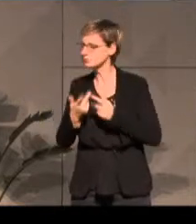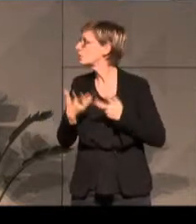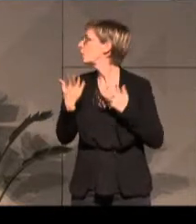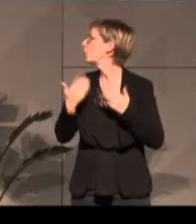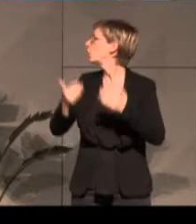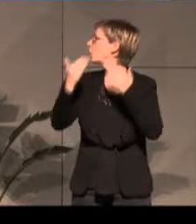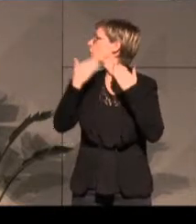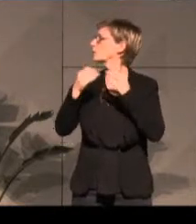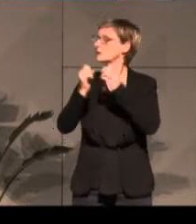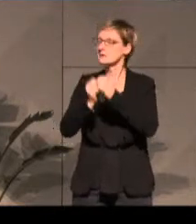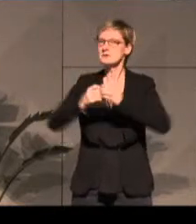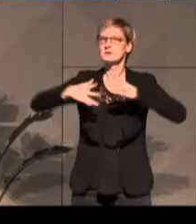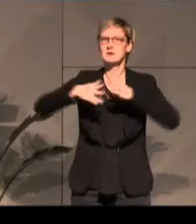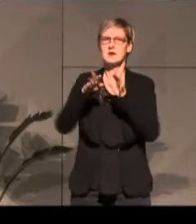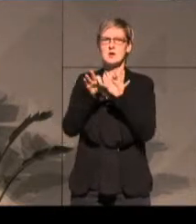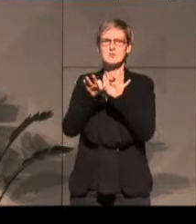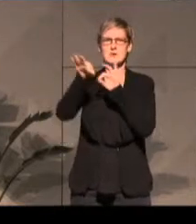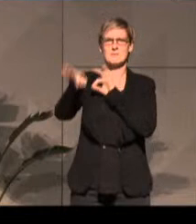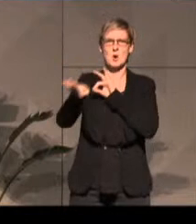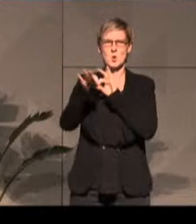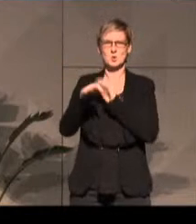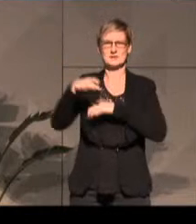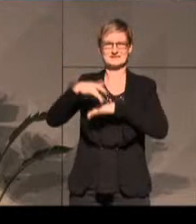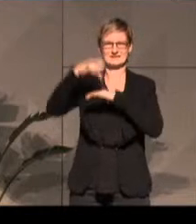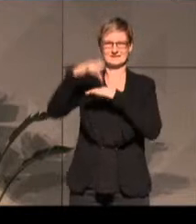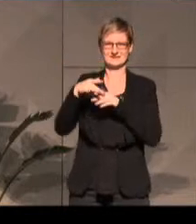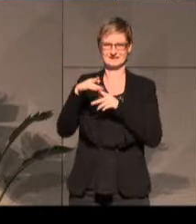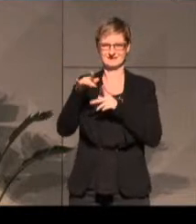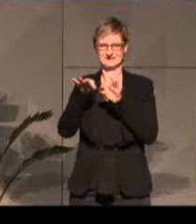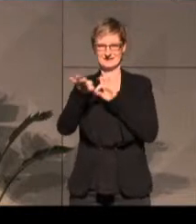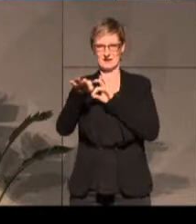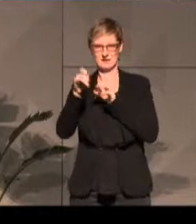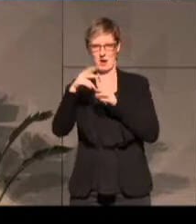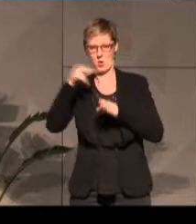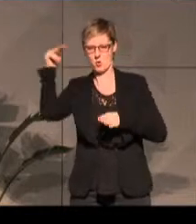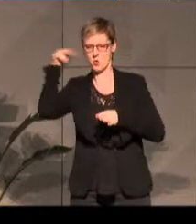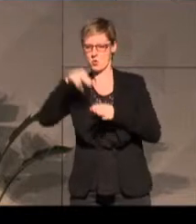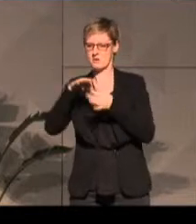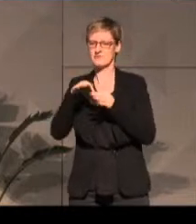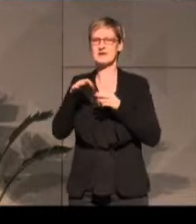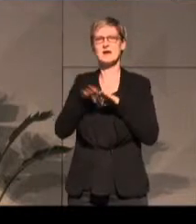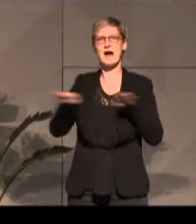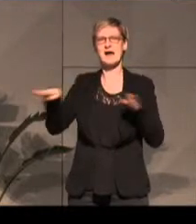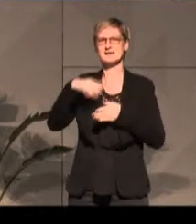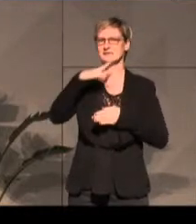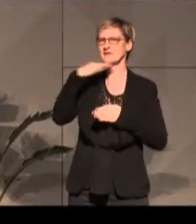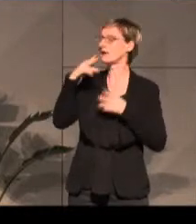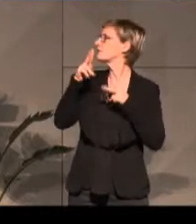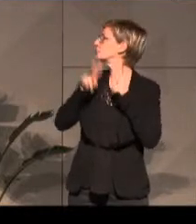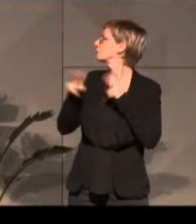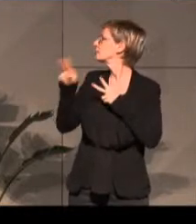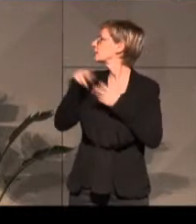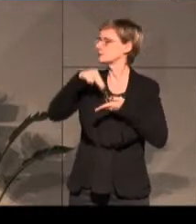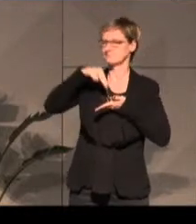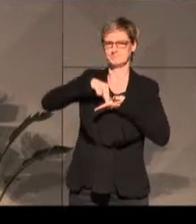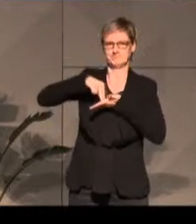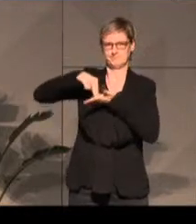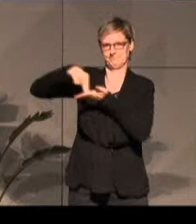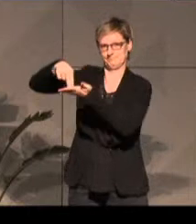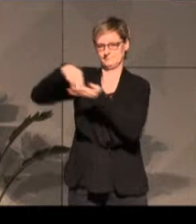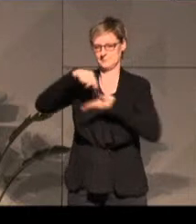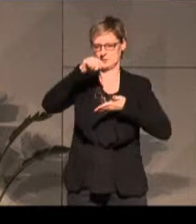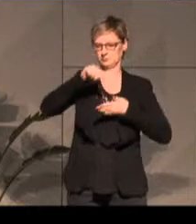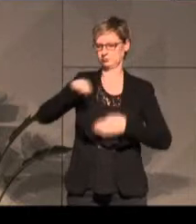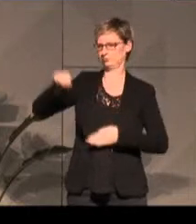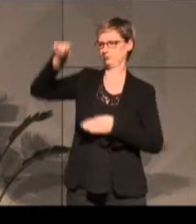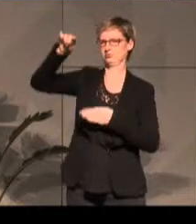lot of tools, and also a magnification of the remote sensing site with a lot of instruments, tools placed on the ice. So